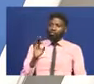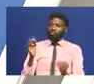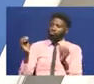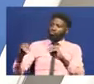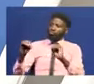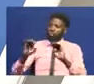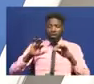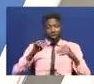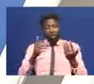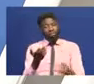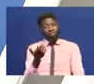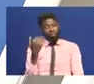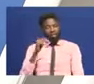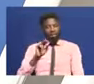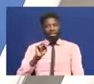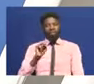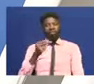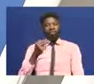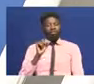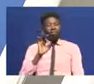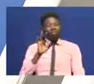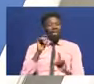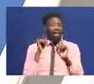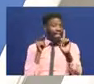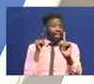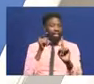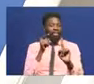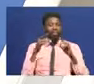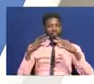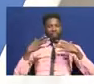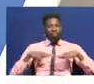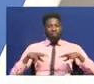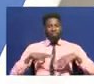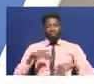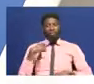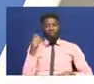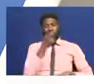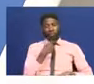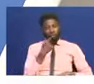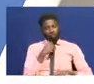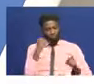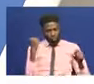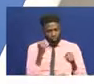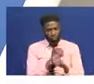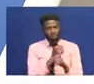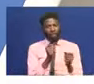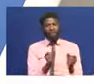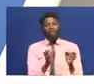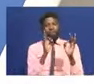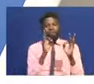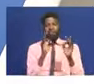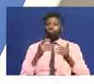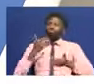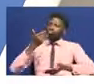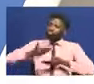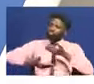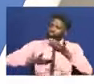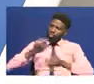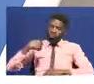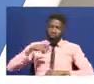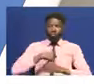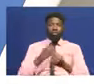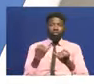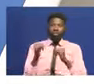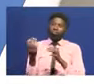was designed originally to be a contributor's fund for those in formal employment. Over time, we have tried to include those in